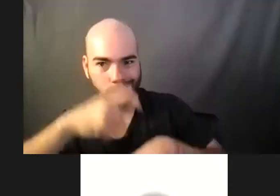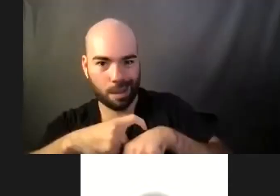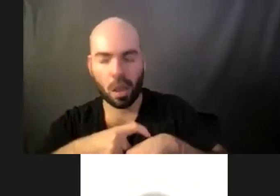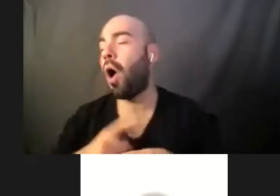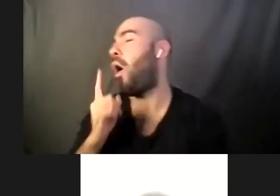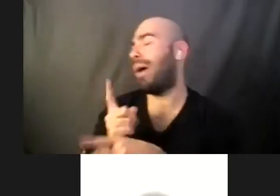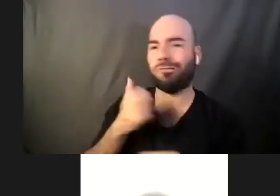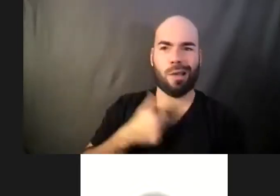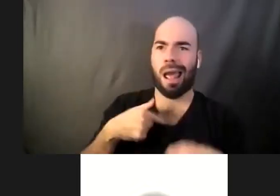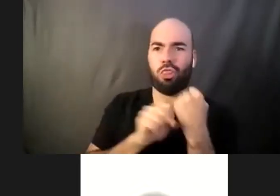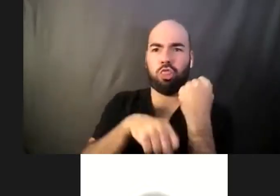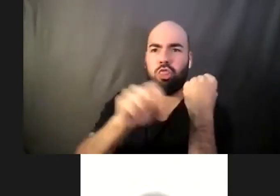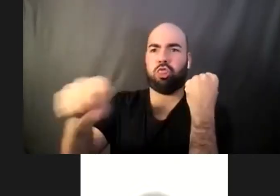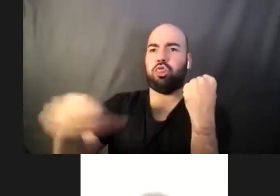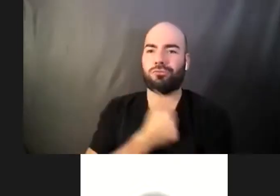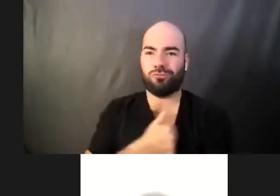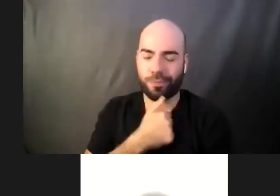But anyway,